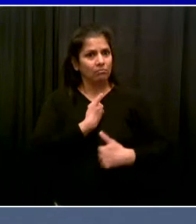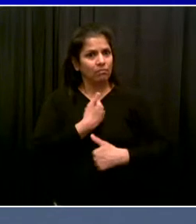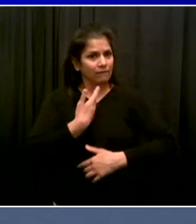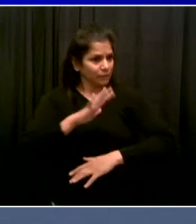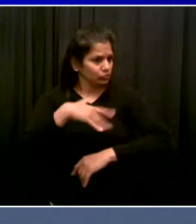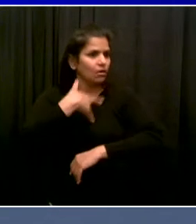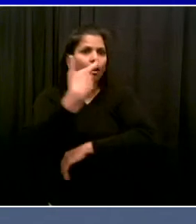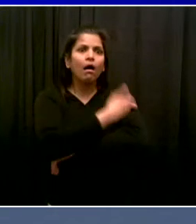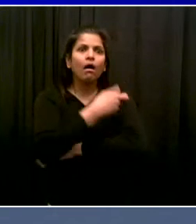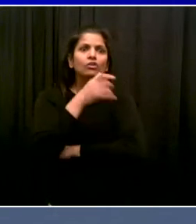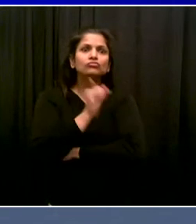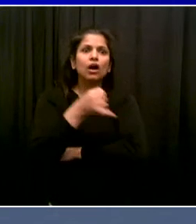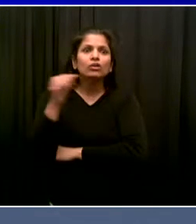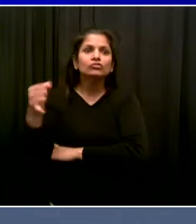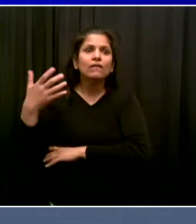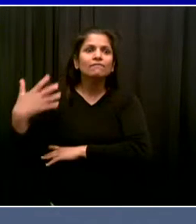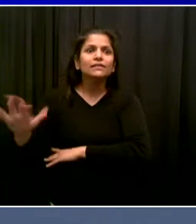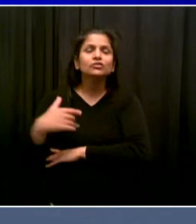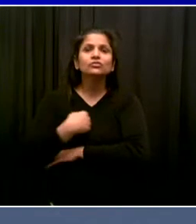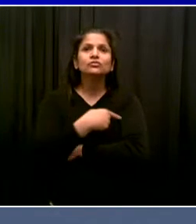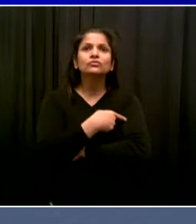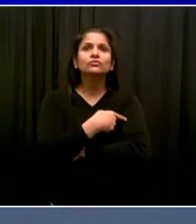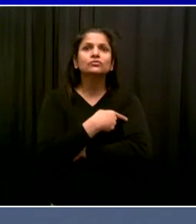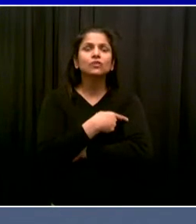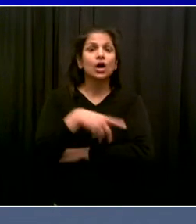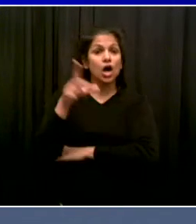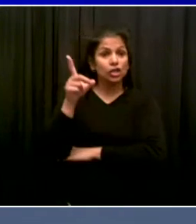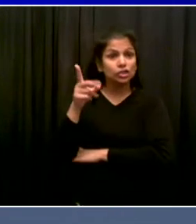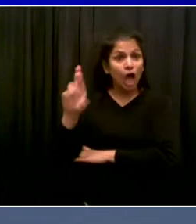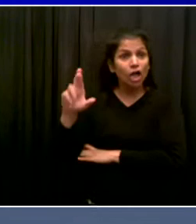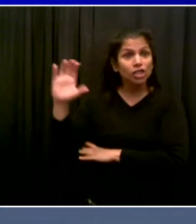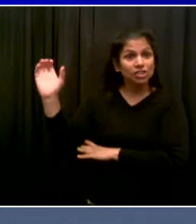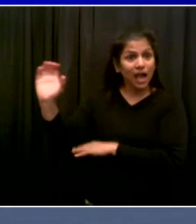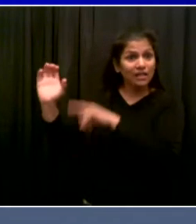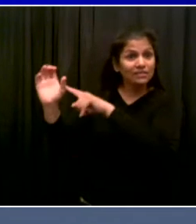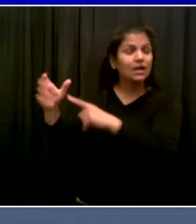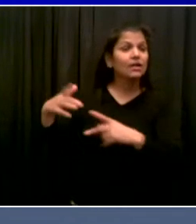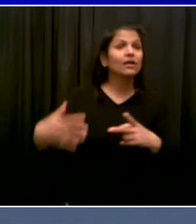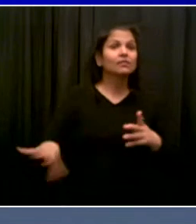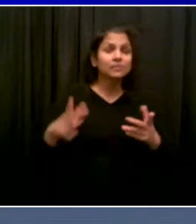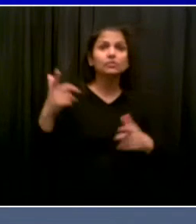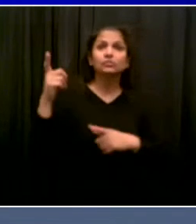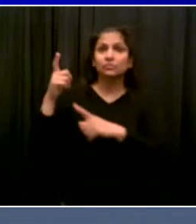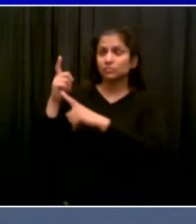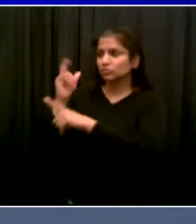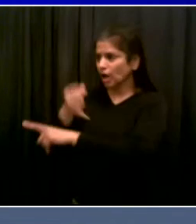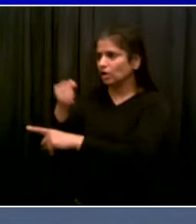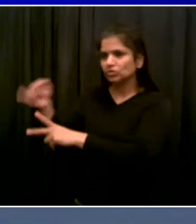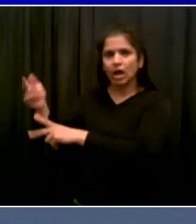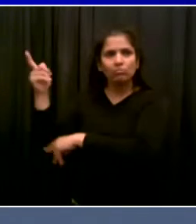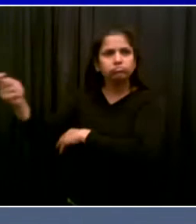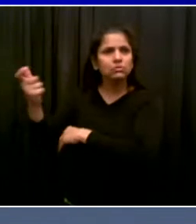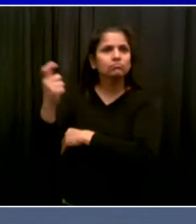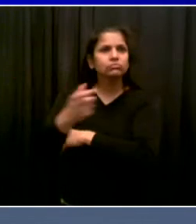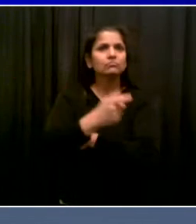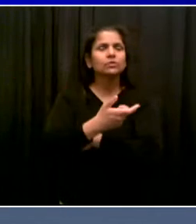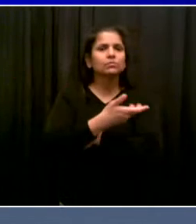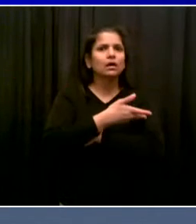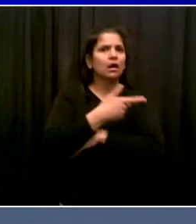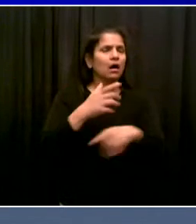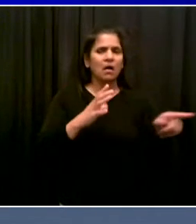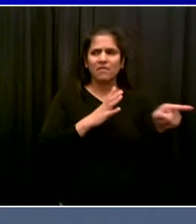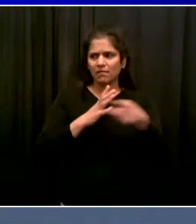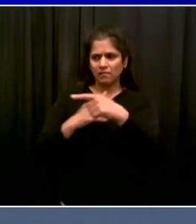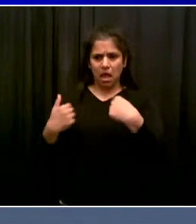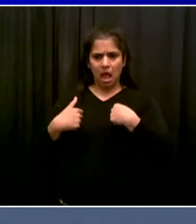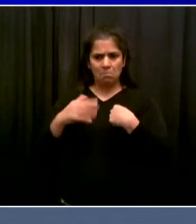vaccine, but obviously we take seriously any warning and it needs to be fully investigated. But in the meantime, it has been a crucial part